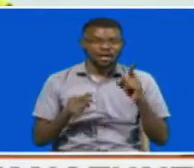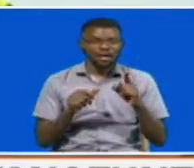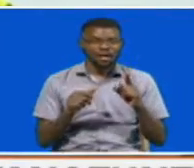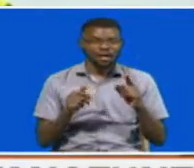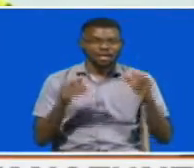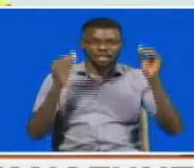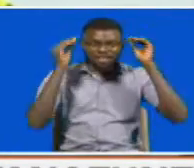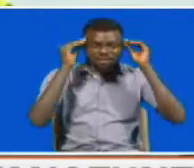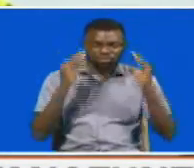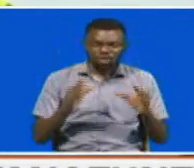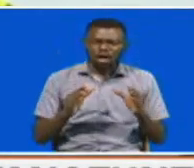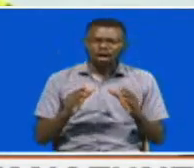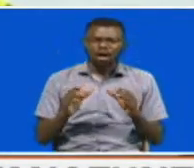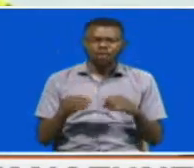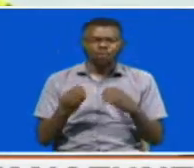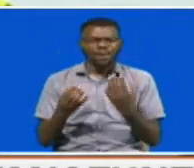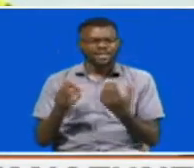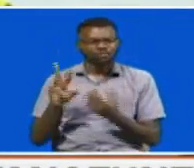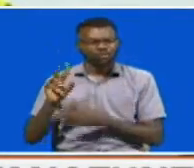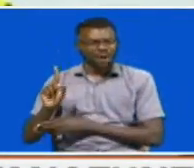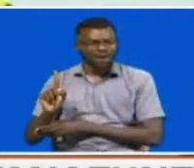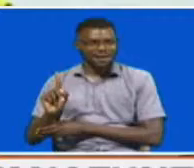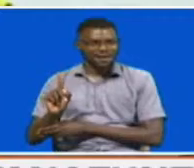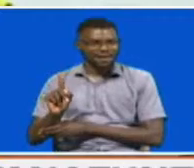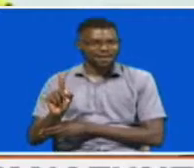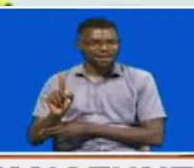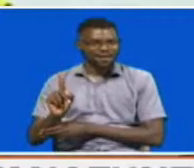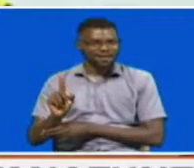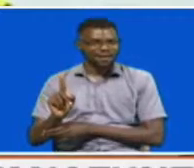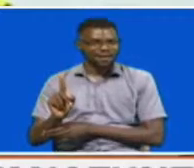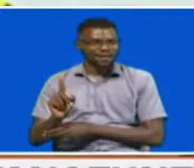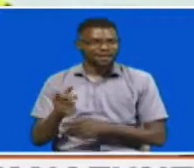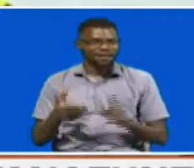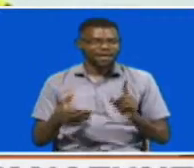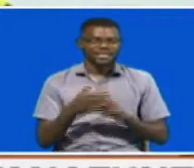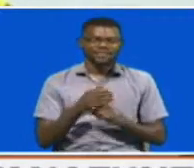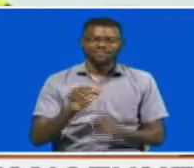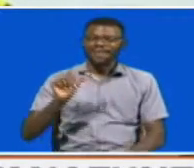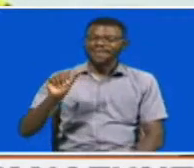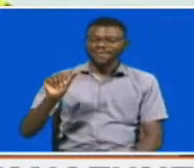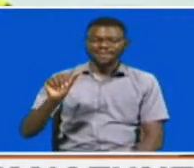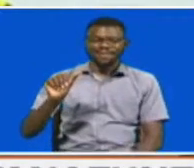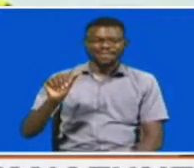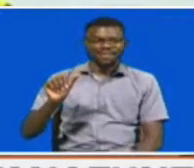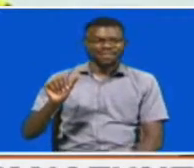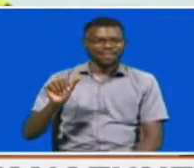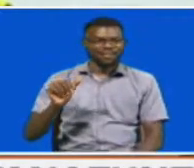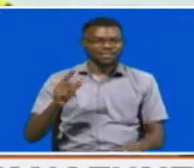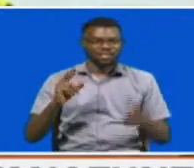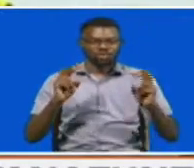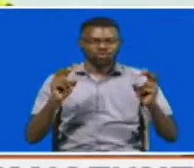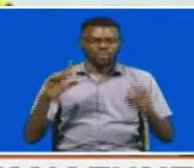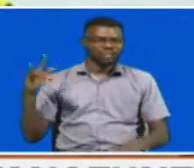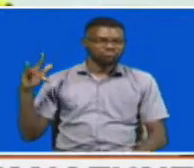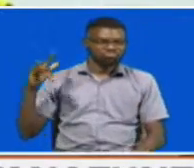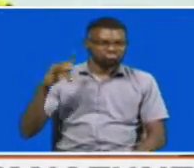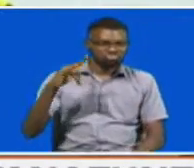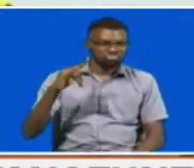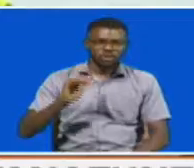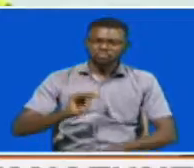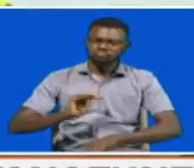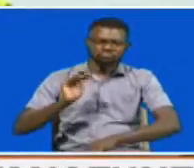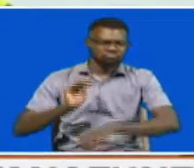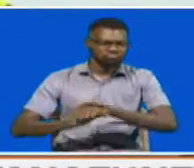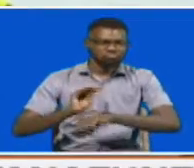of 21 students, and they managed to get a mean score of an A, and that is very